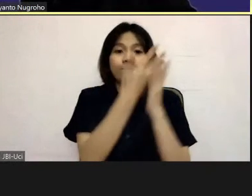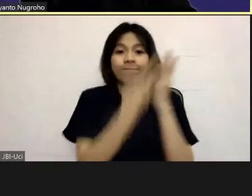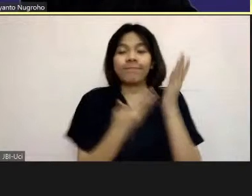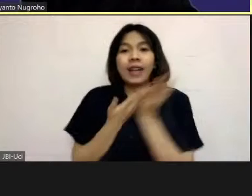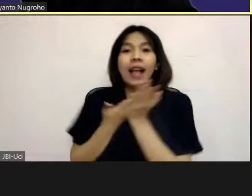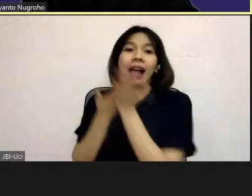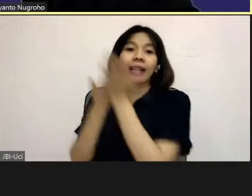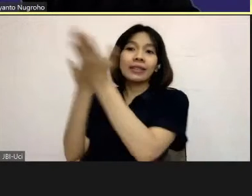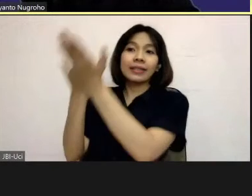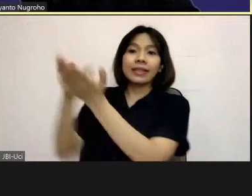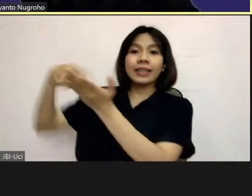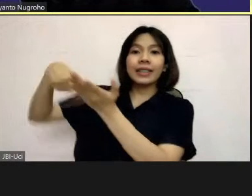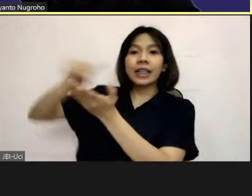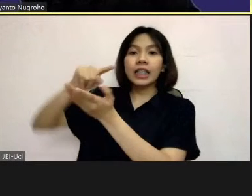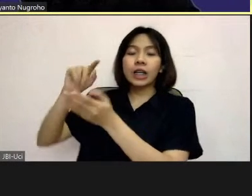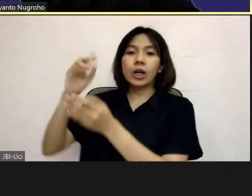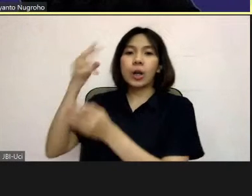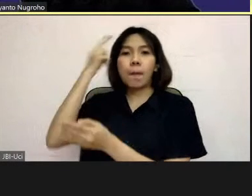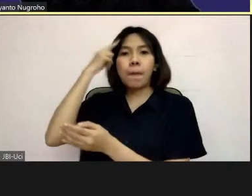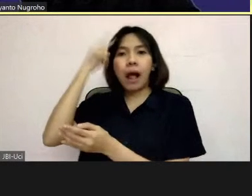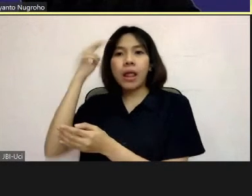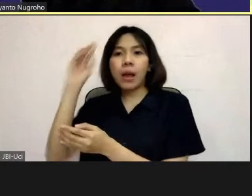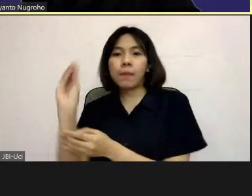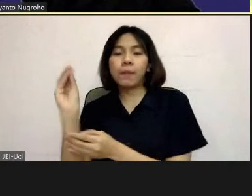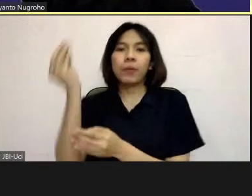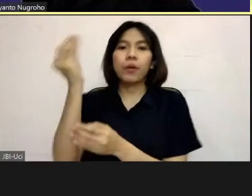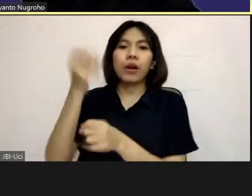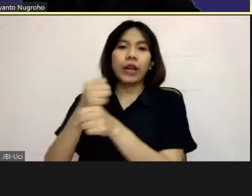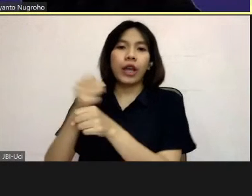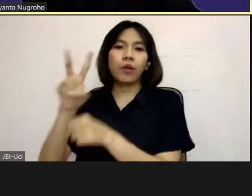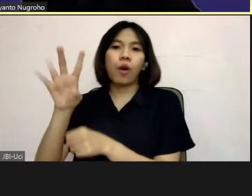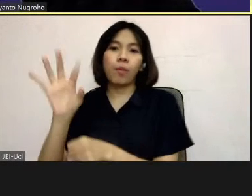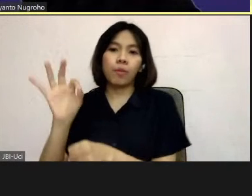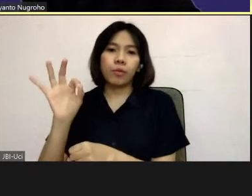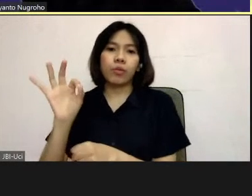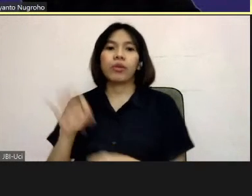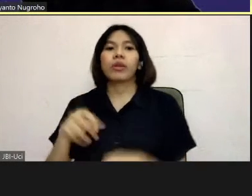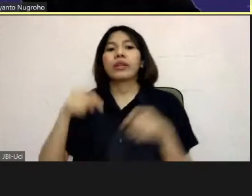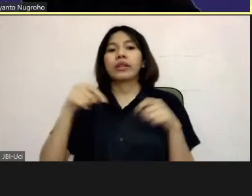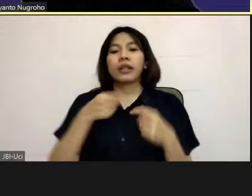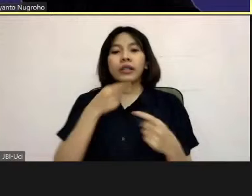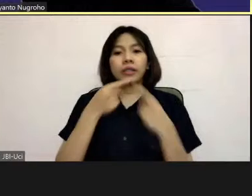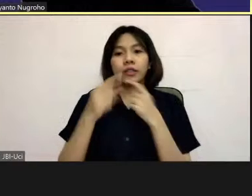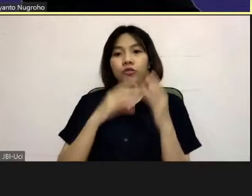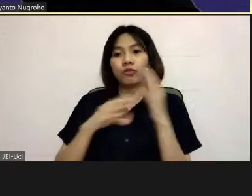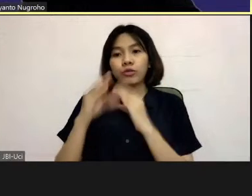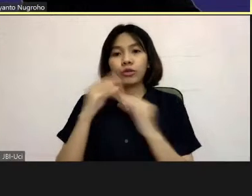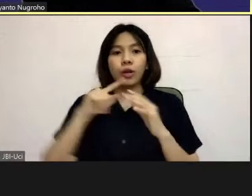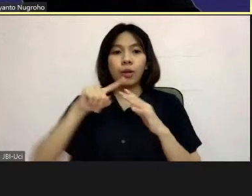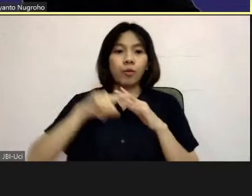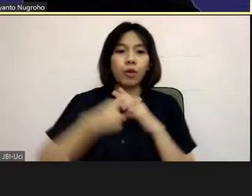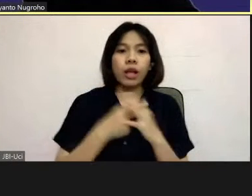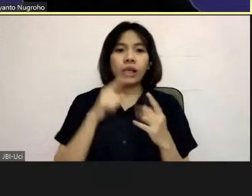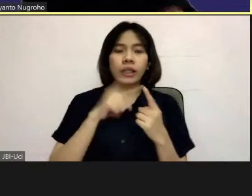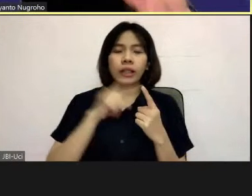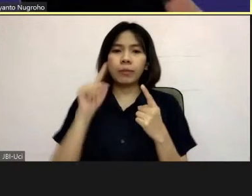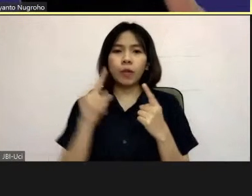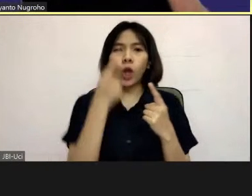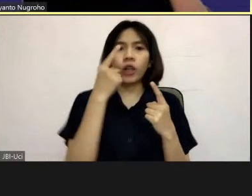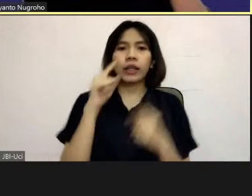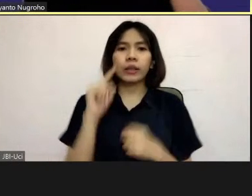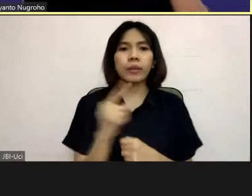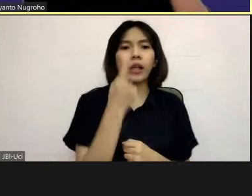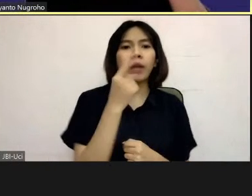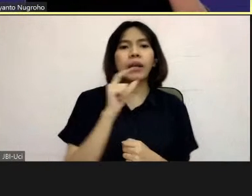these 3 priority issues. I will start to discuss with the first priority issues, protect and expand